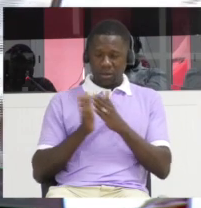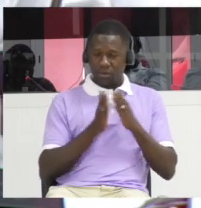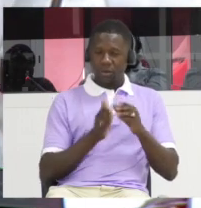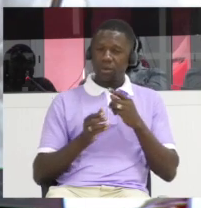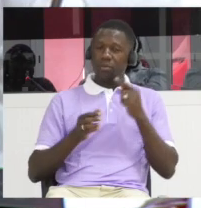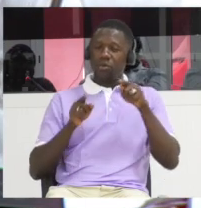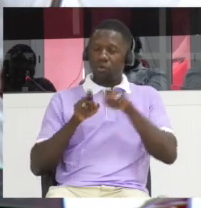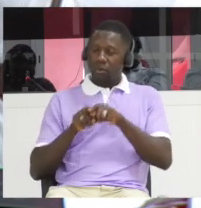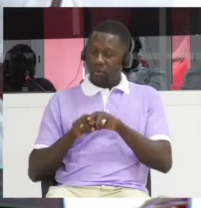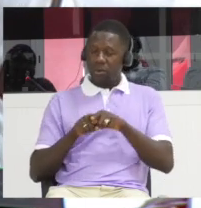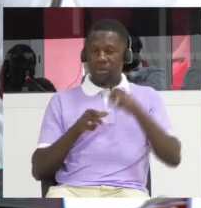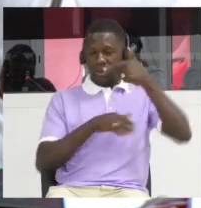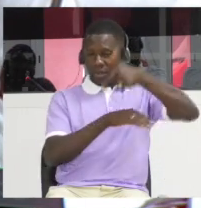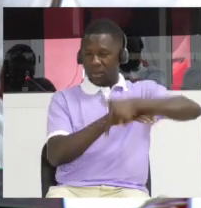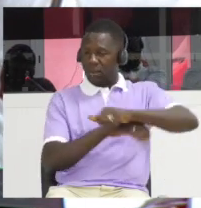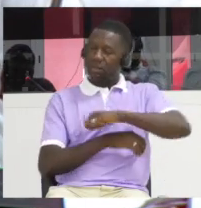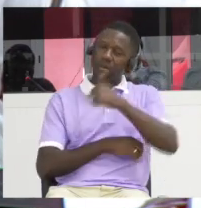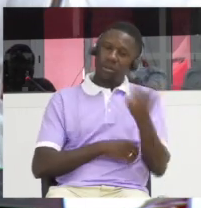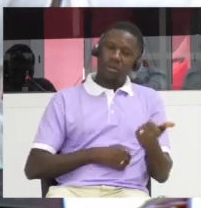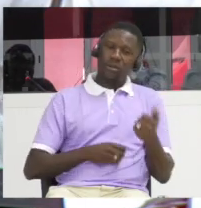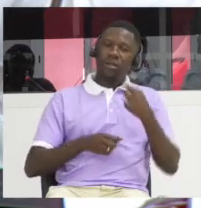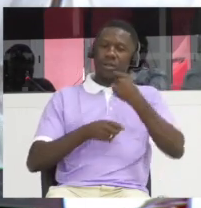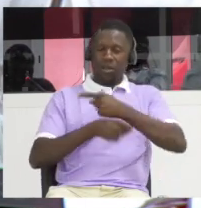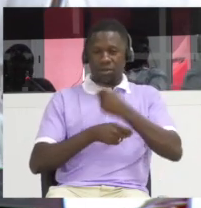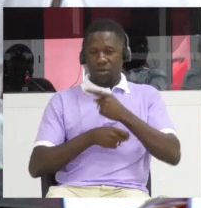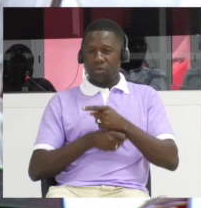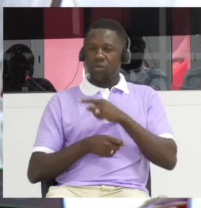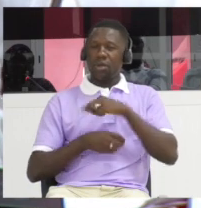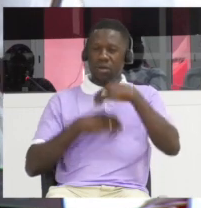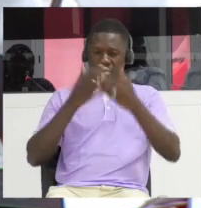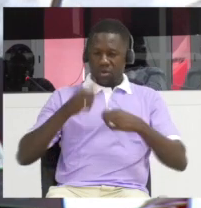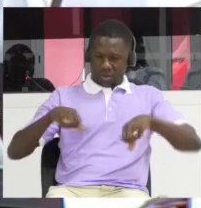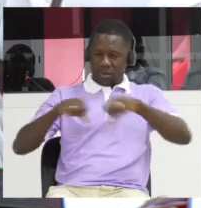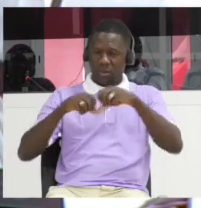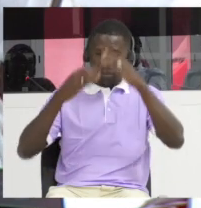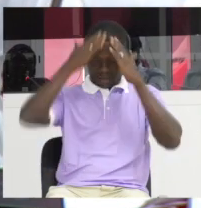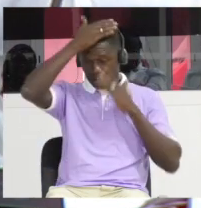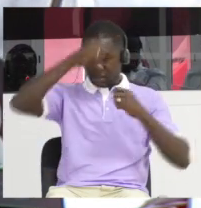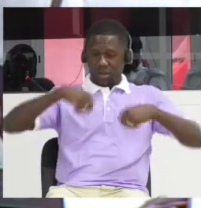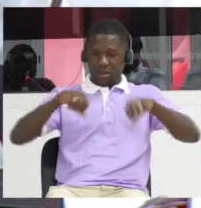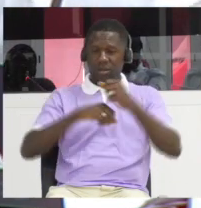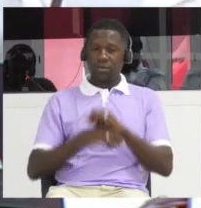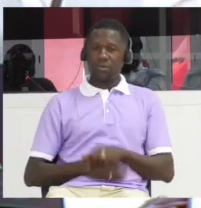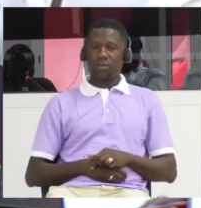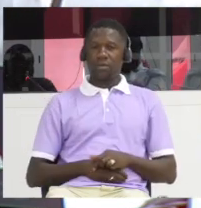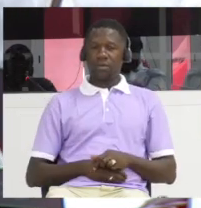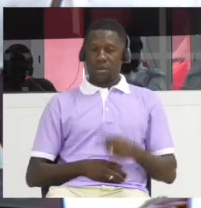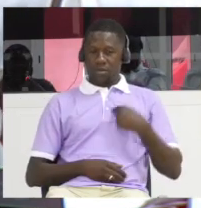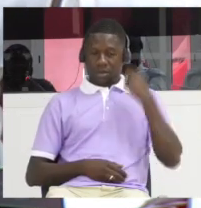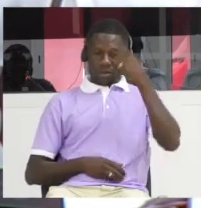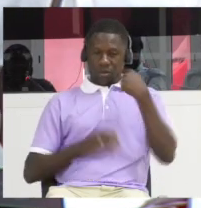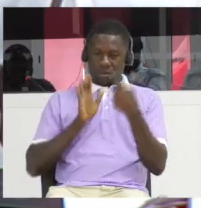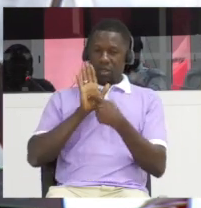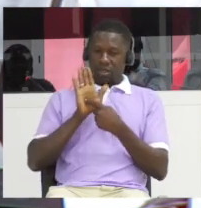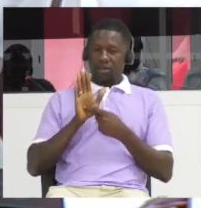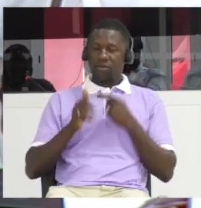between Nigeria and the Gambia with regards to the military assistance. I recognize the fact that